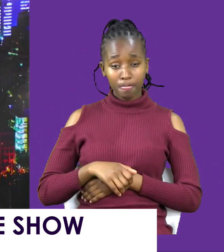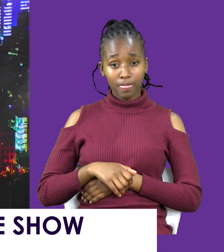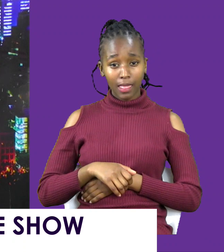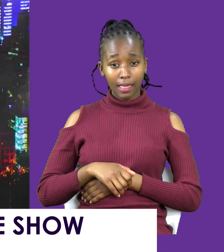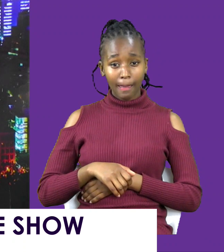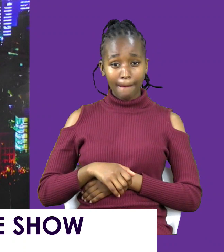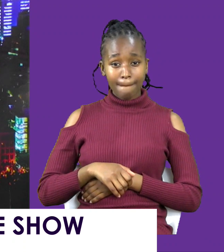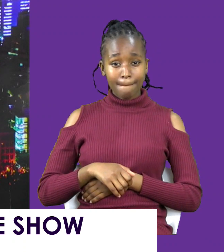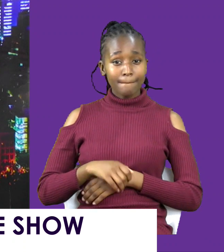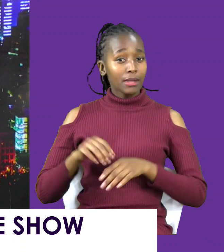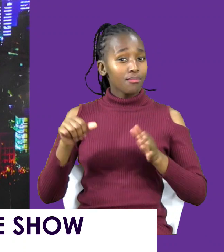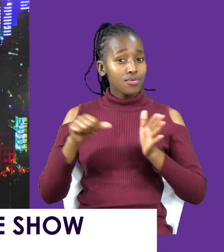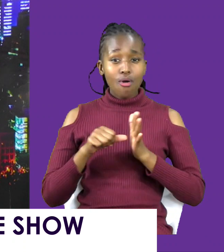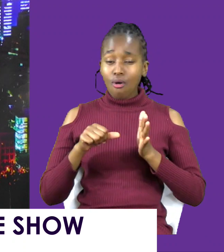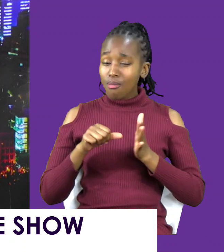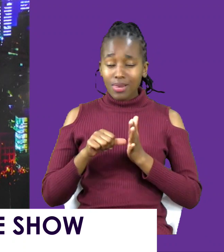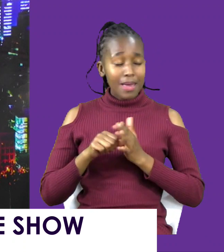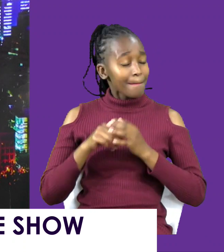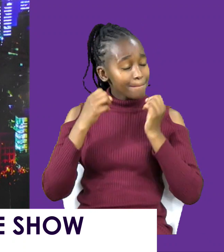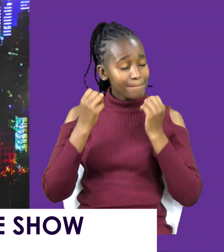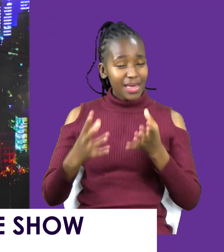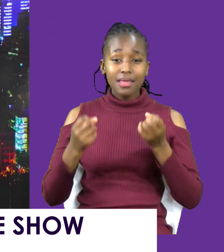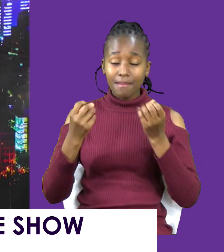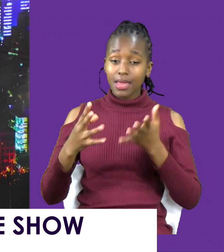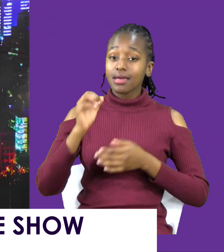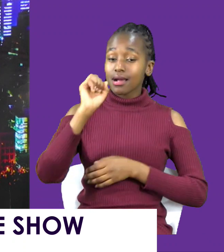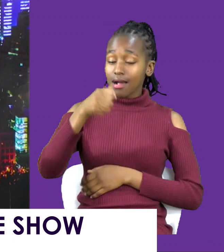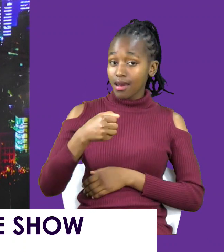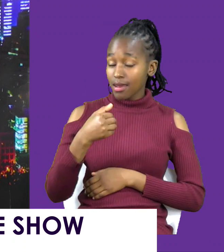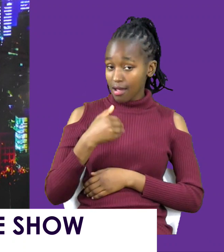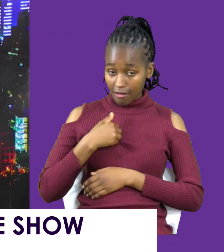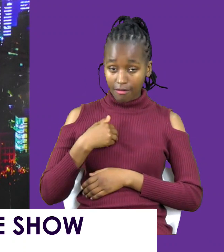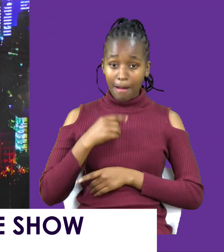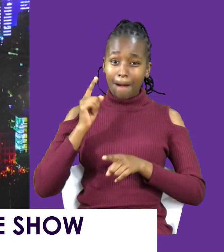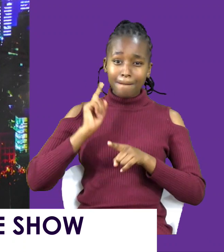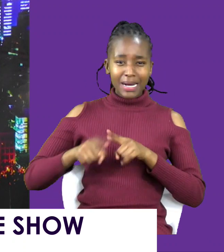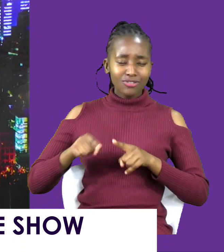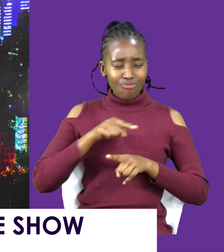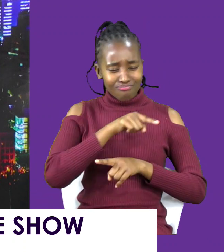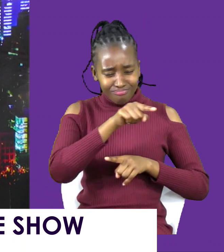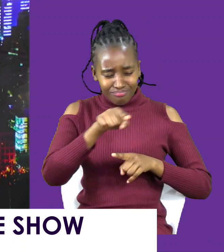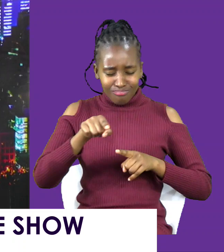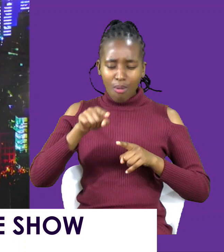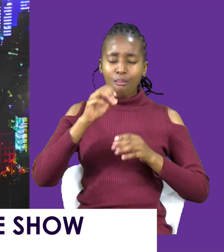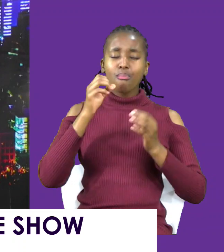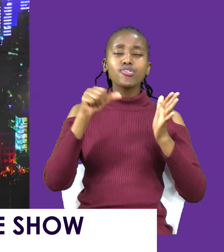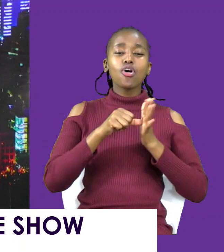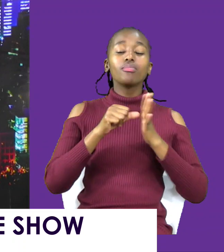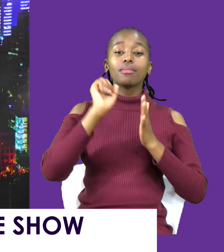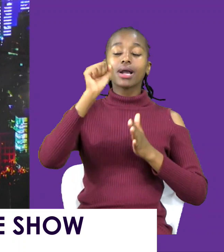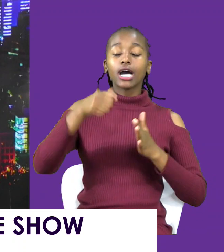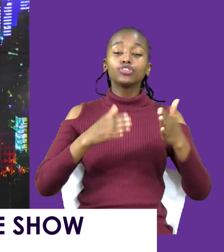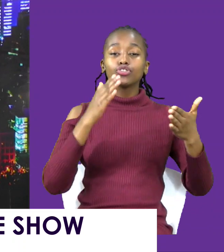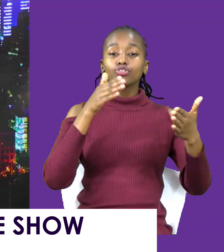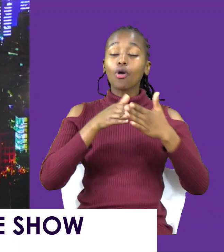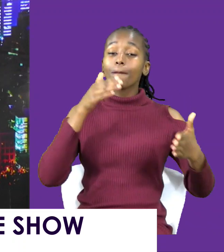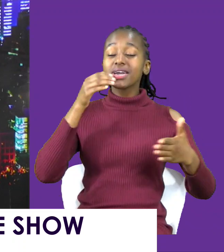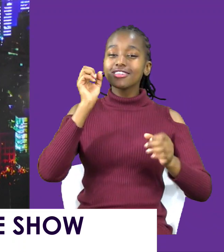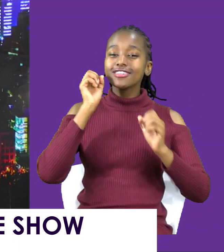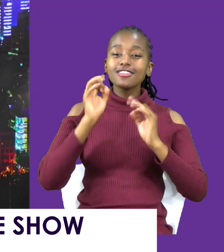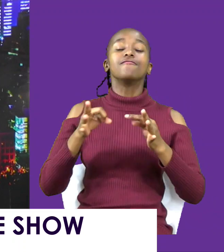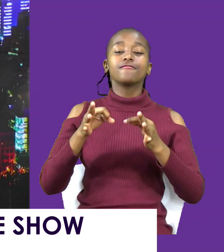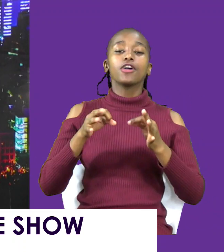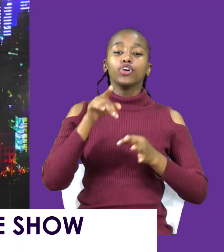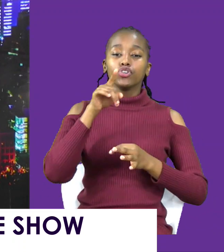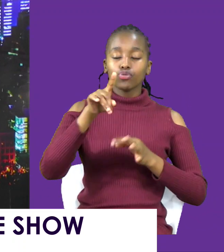way and never to rise to a certain level. You may come up from those backgrounds, but this is 2024. We are in the season